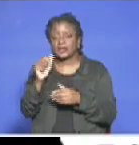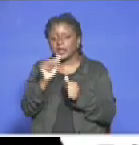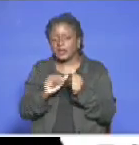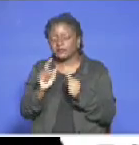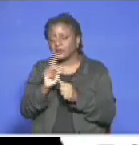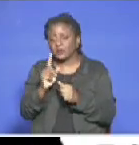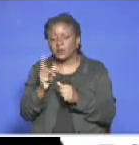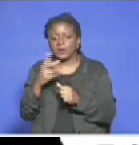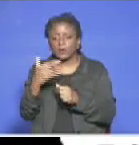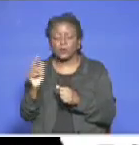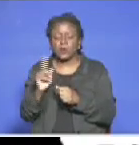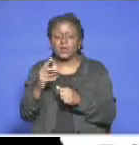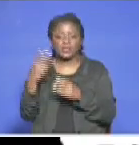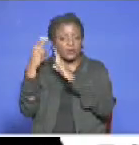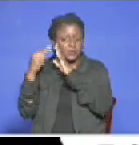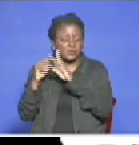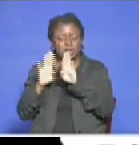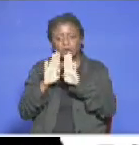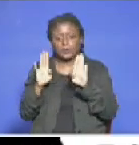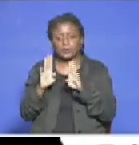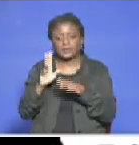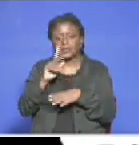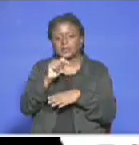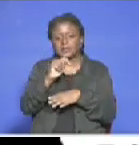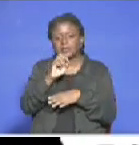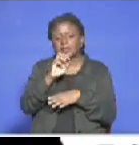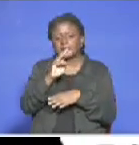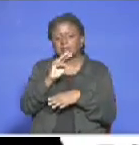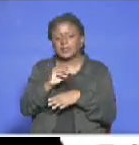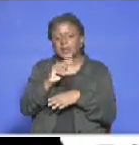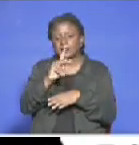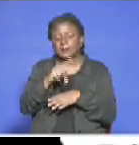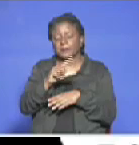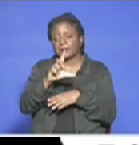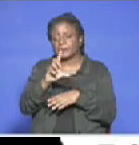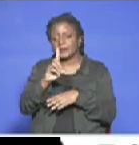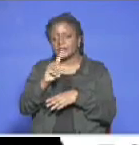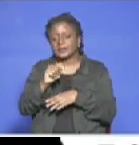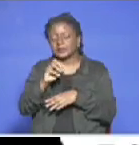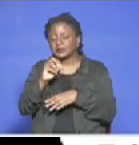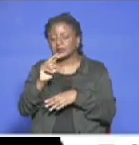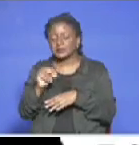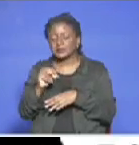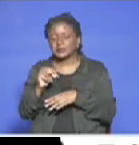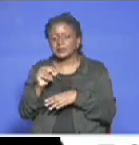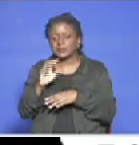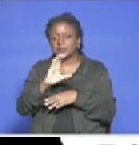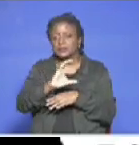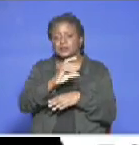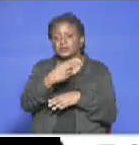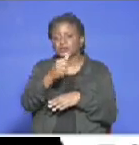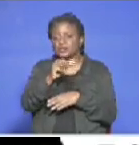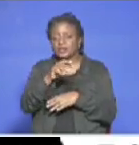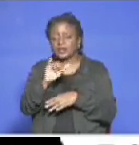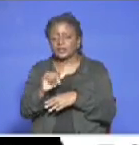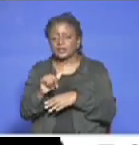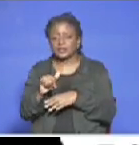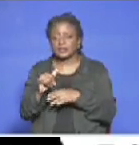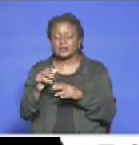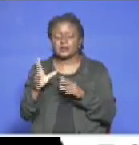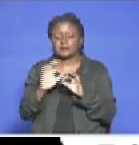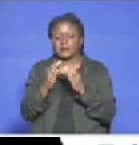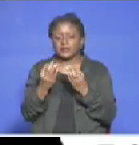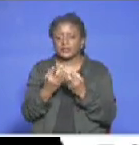Well, the Templeton World Charity Foundation, through its partnership with the Ministry of Education, is hosting its annual Laws of Life essay